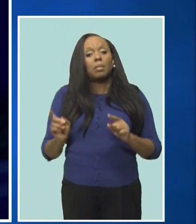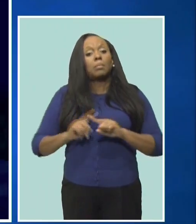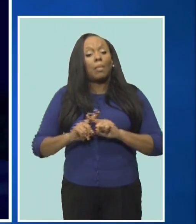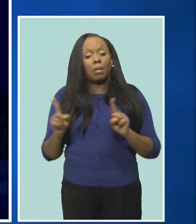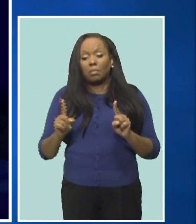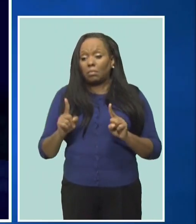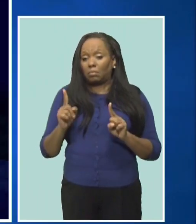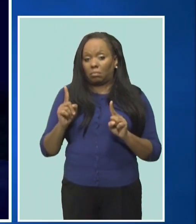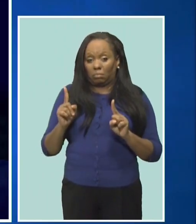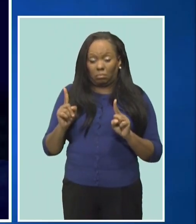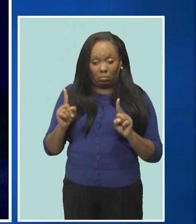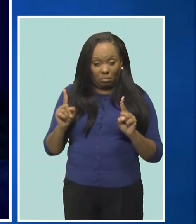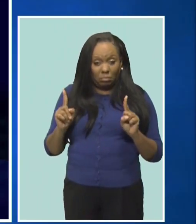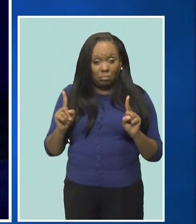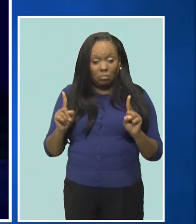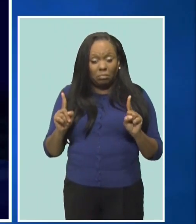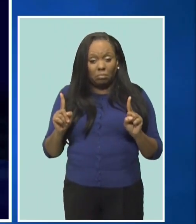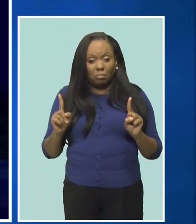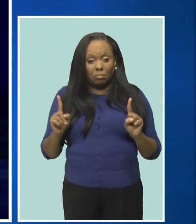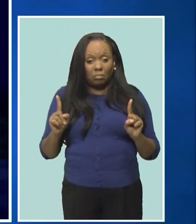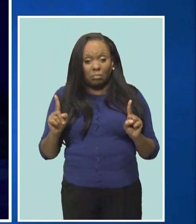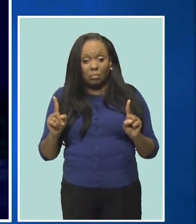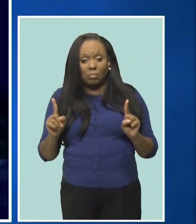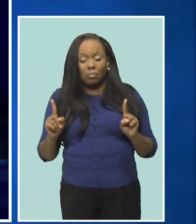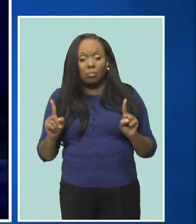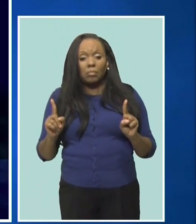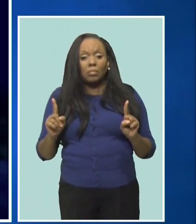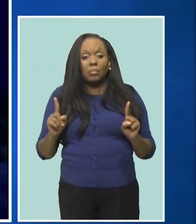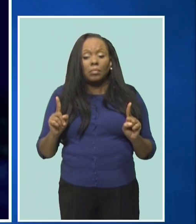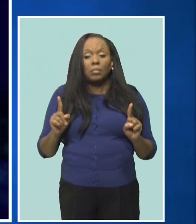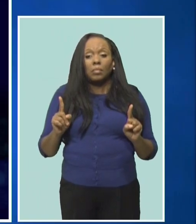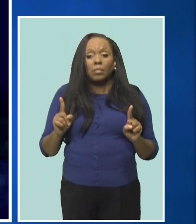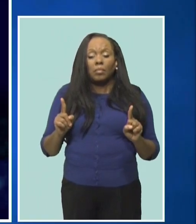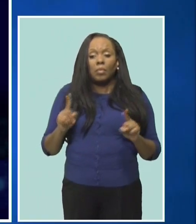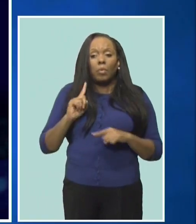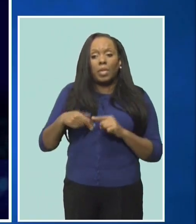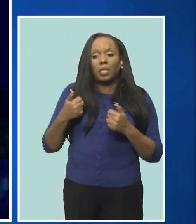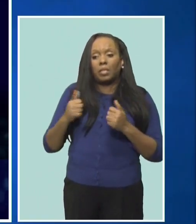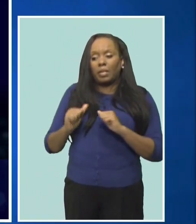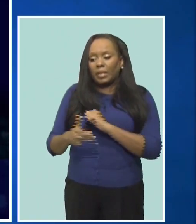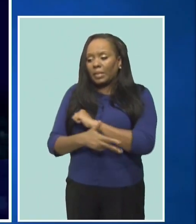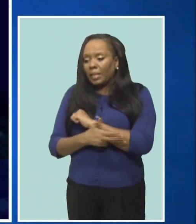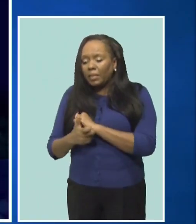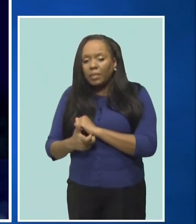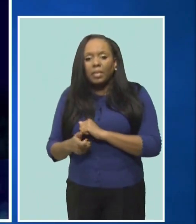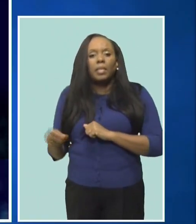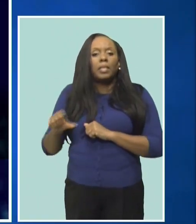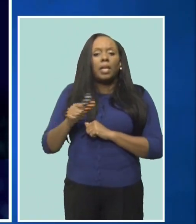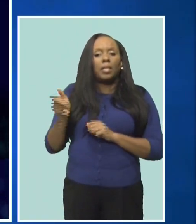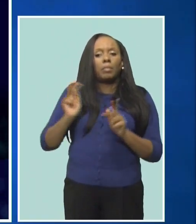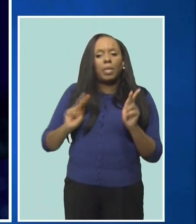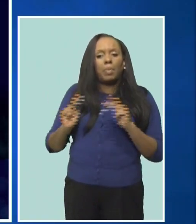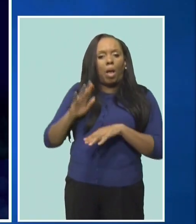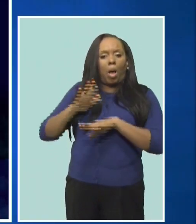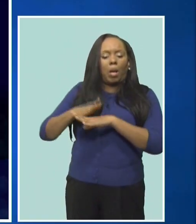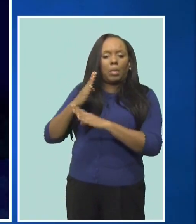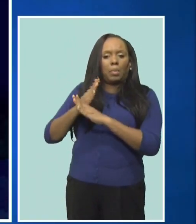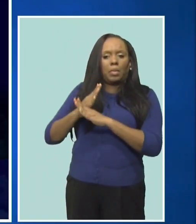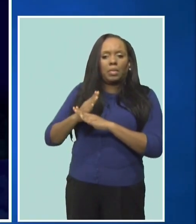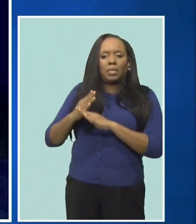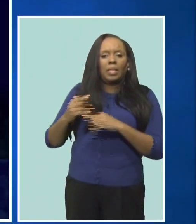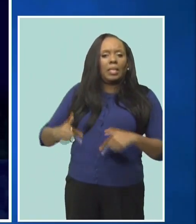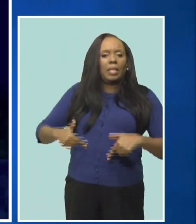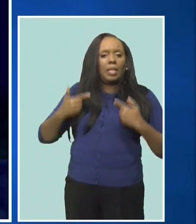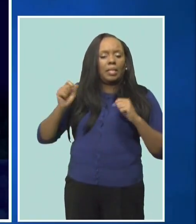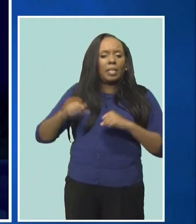can cause the commuters in the vehicles, cause their life to be in peril by this kind